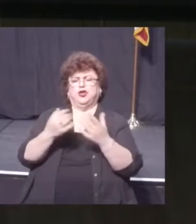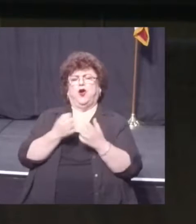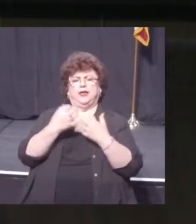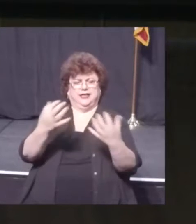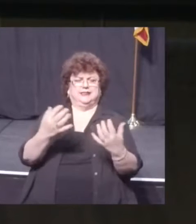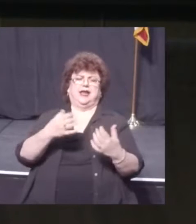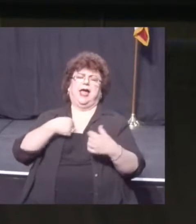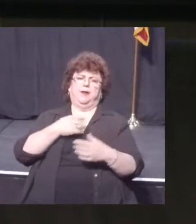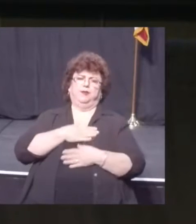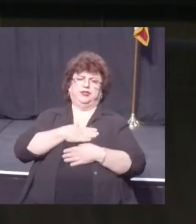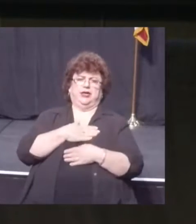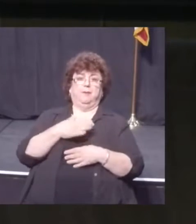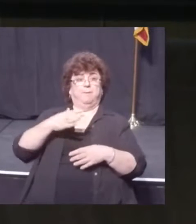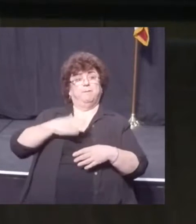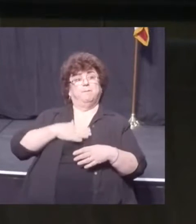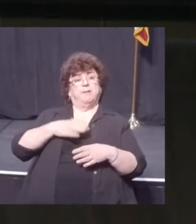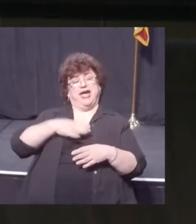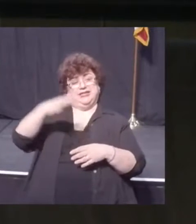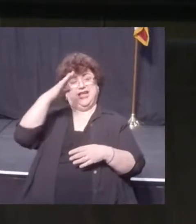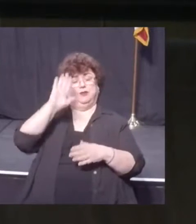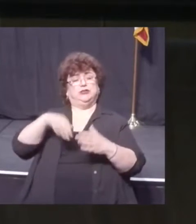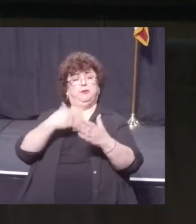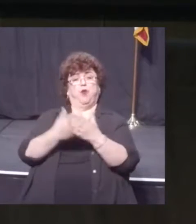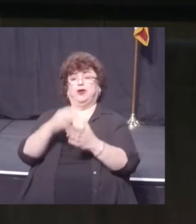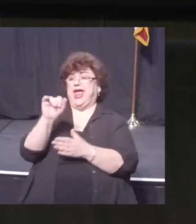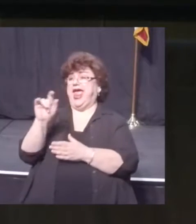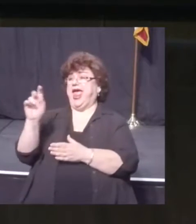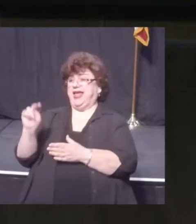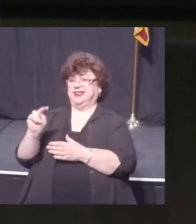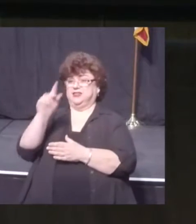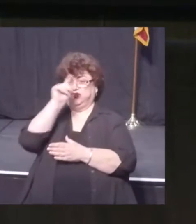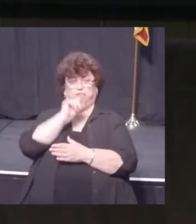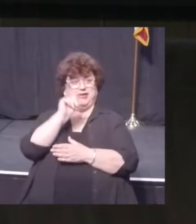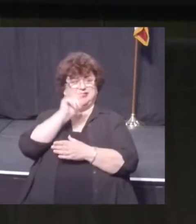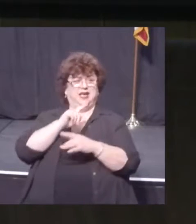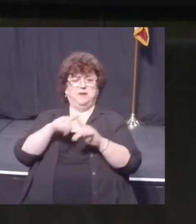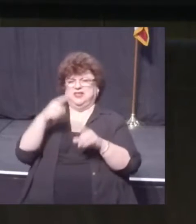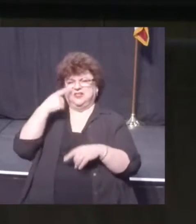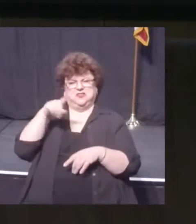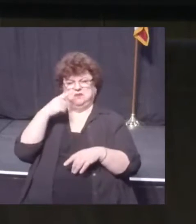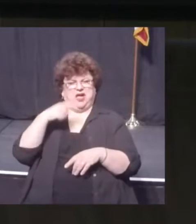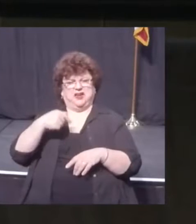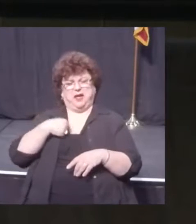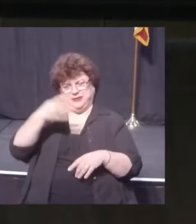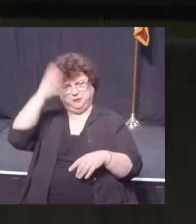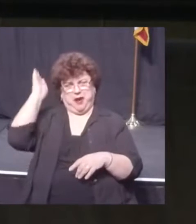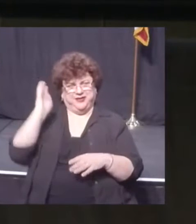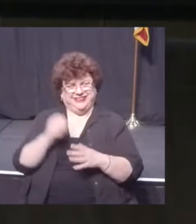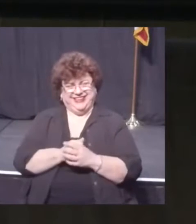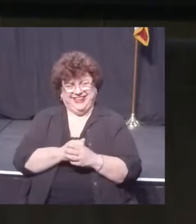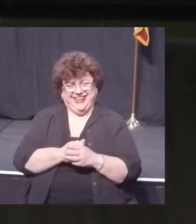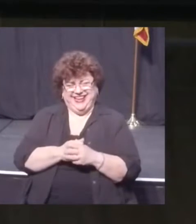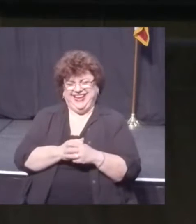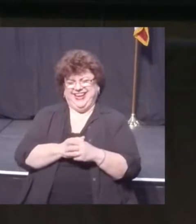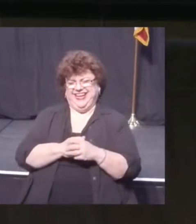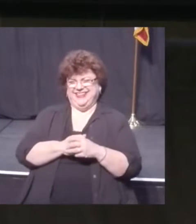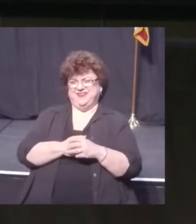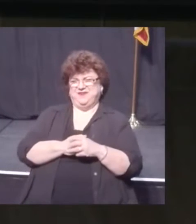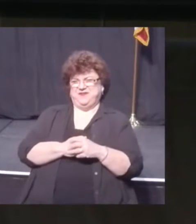dad was born in Athens, Greece, but he doesn't mind that I'm a Spartan.